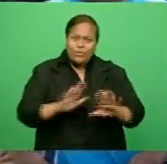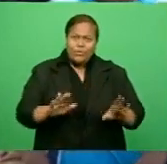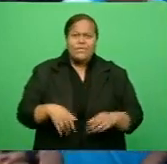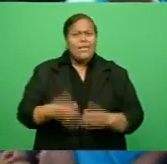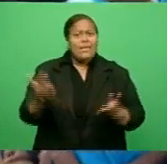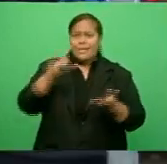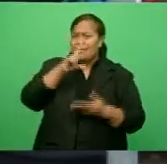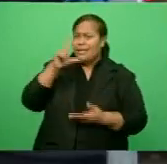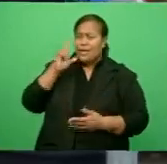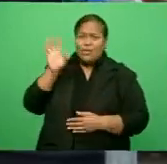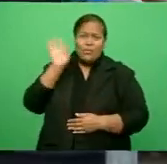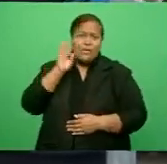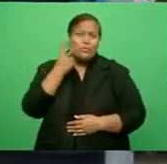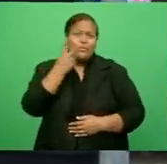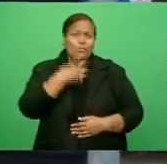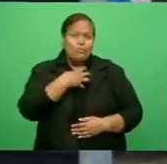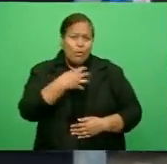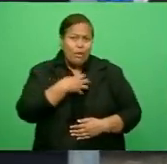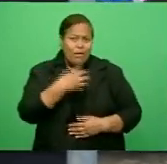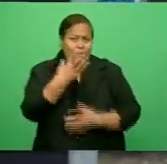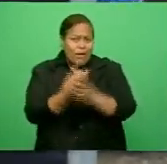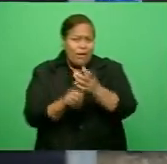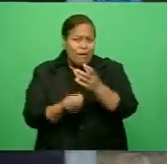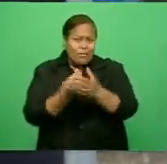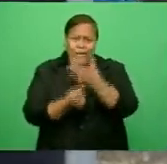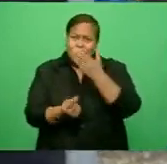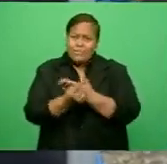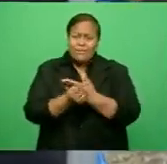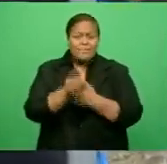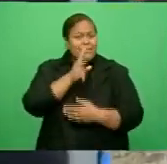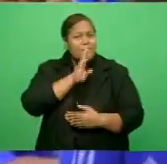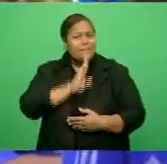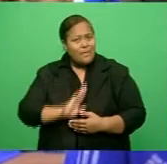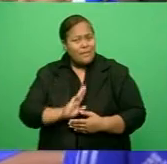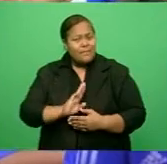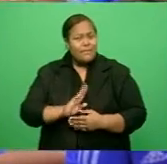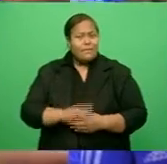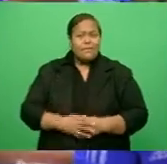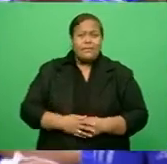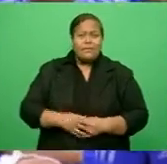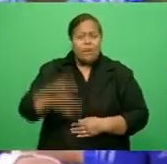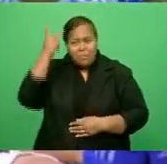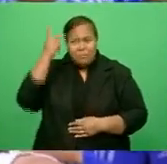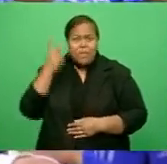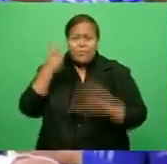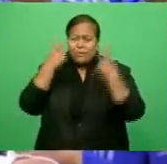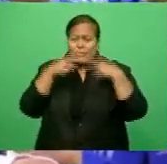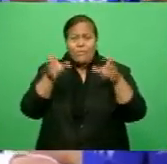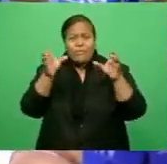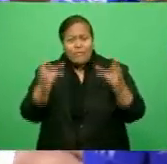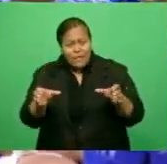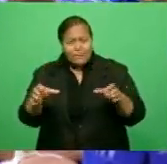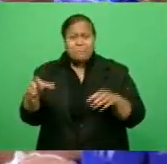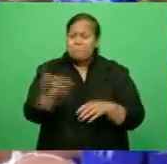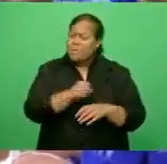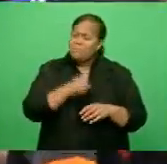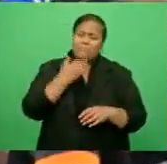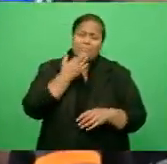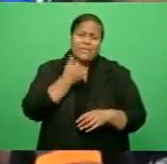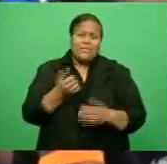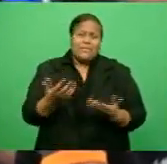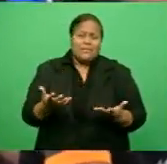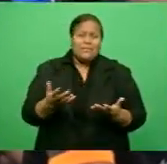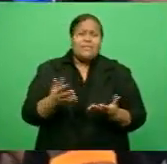to the previous week's list, and that's indeed very sad. So, parental supervision, parental engagement, please keep it